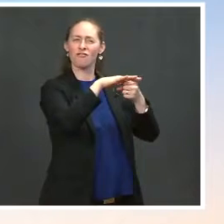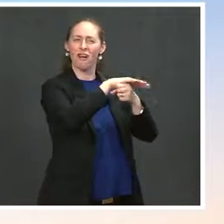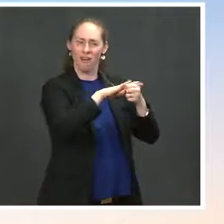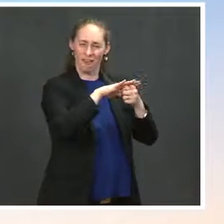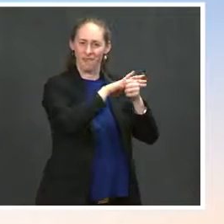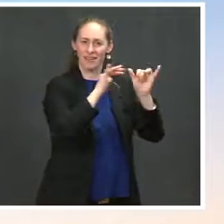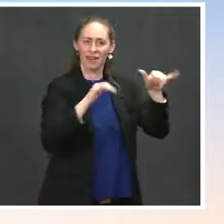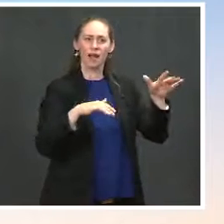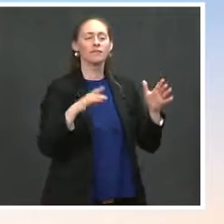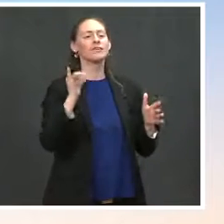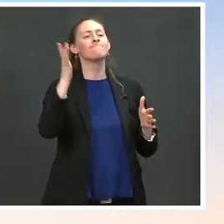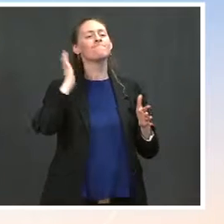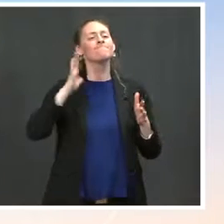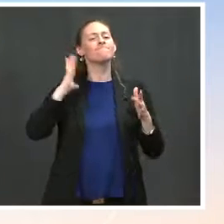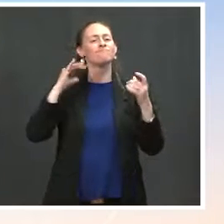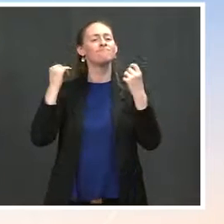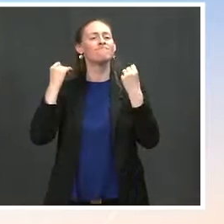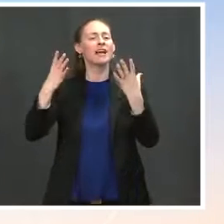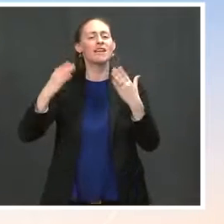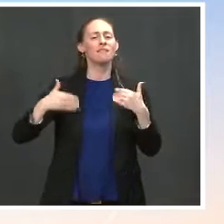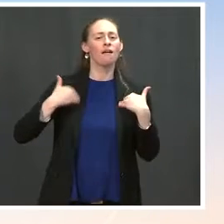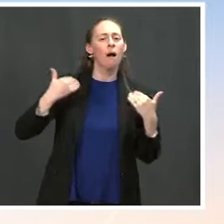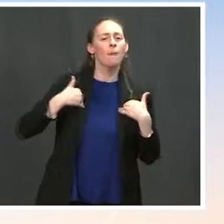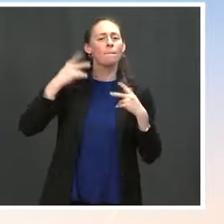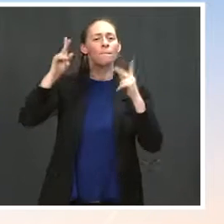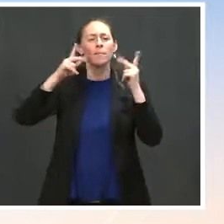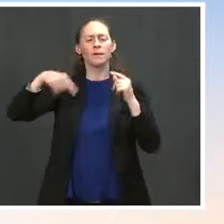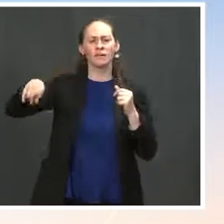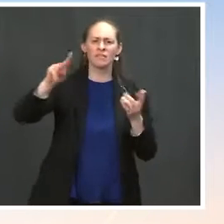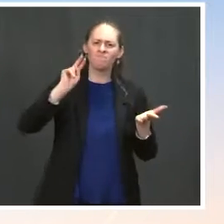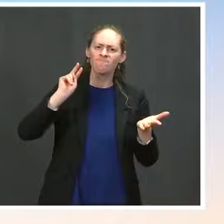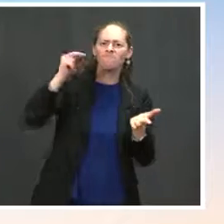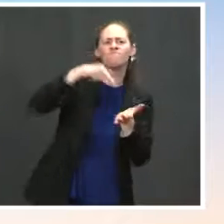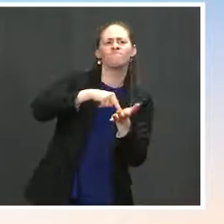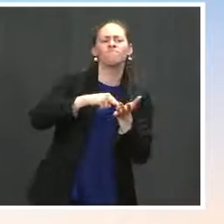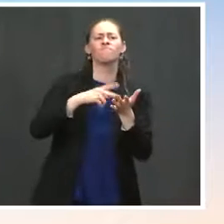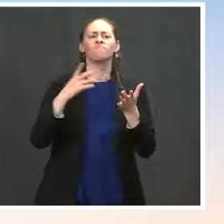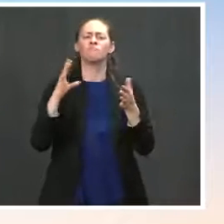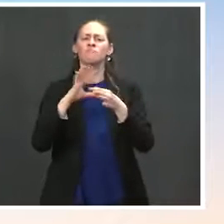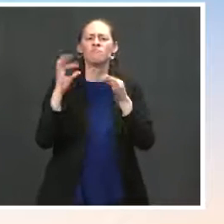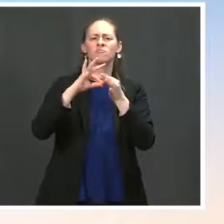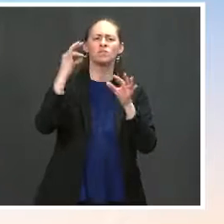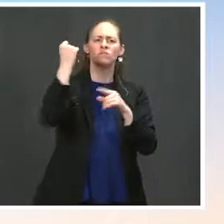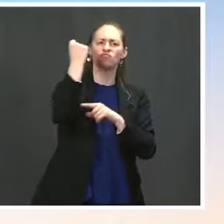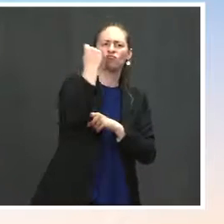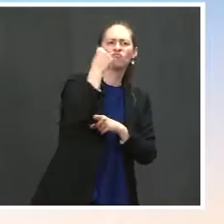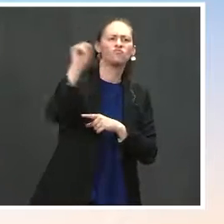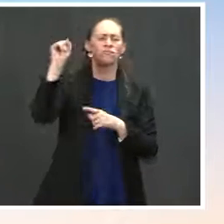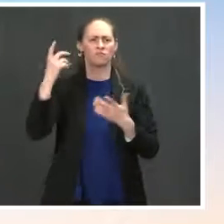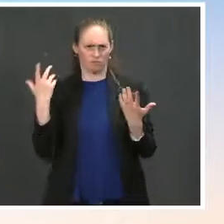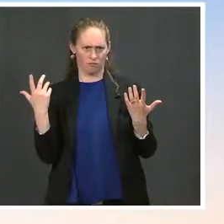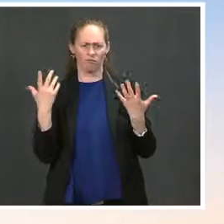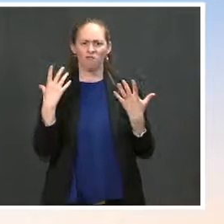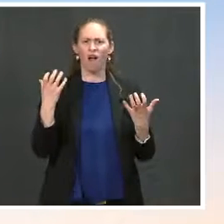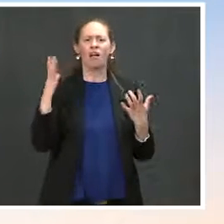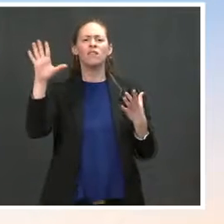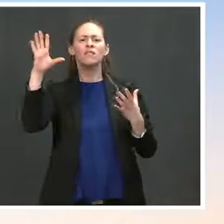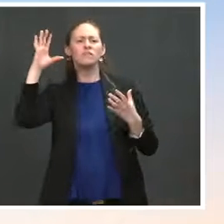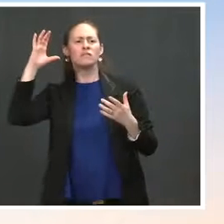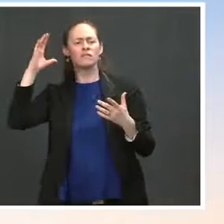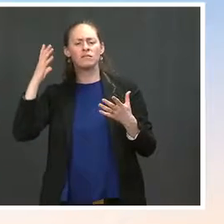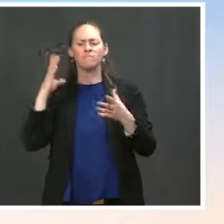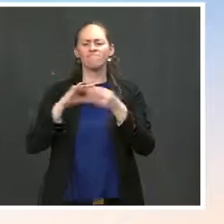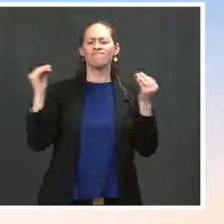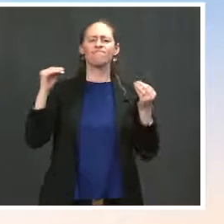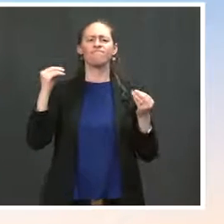our generation, stood up and made our voices heard. And we were part of the civil